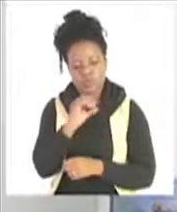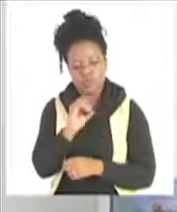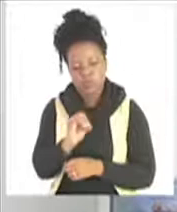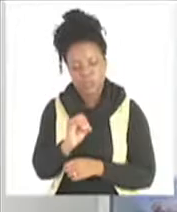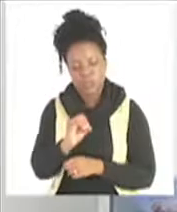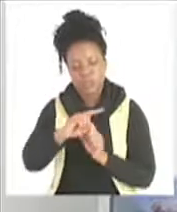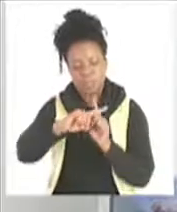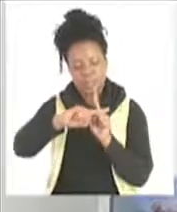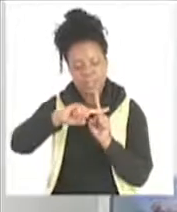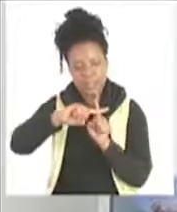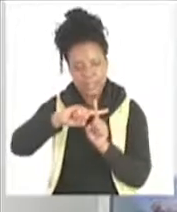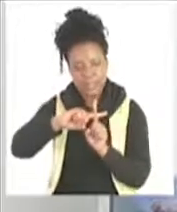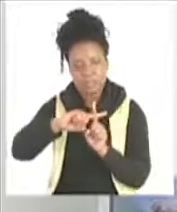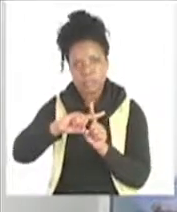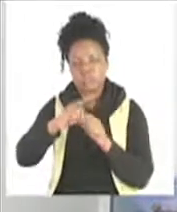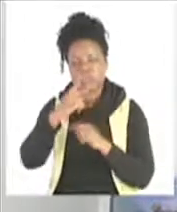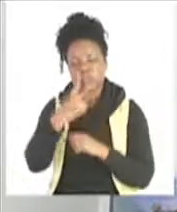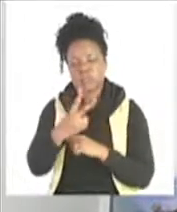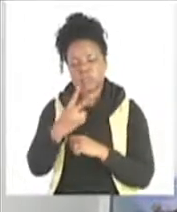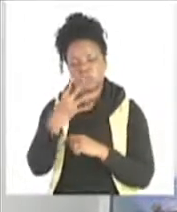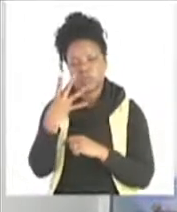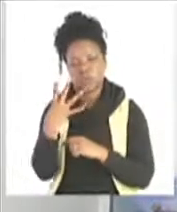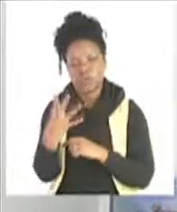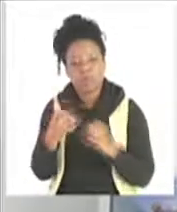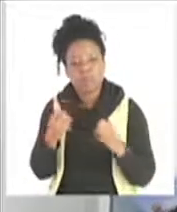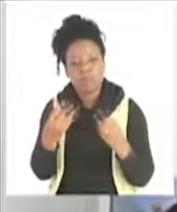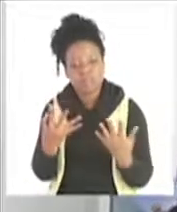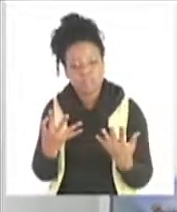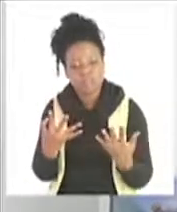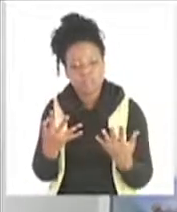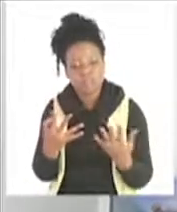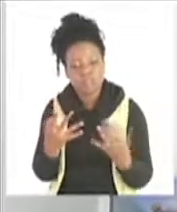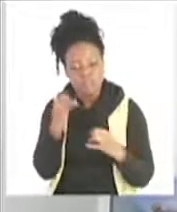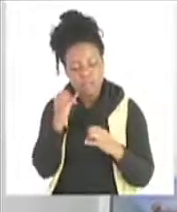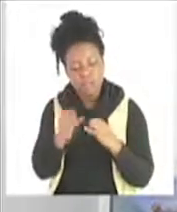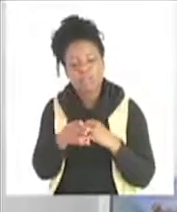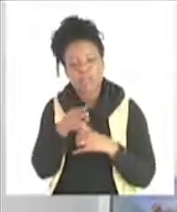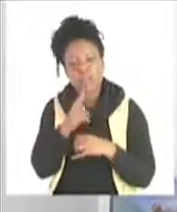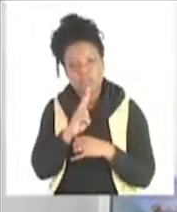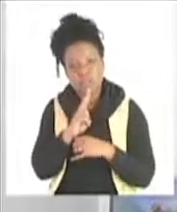120 plus 24, and that is equal to